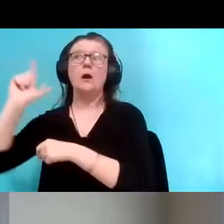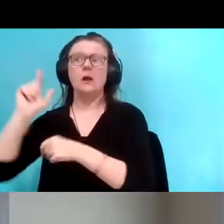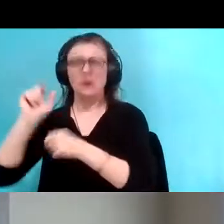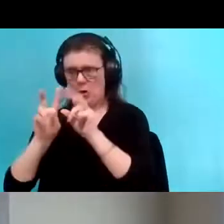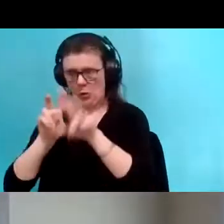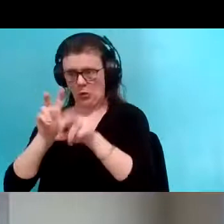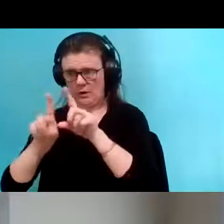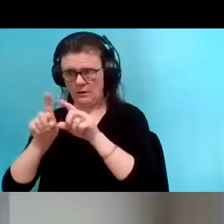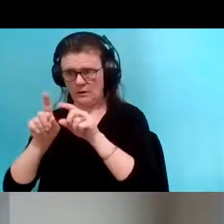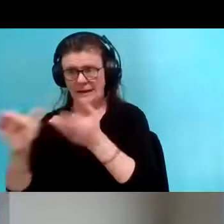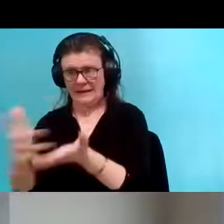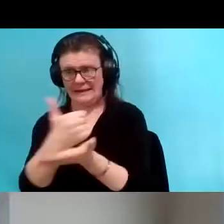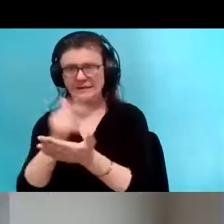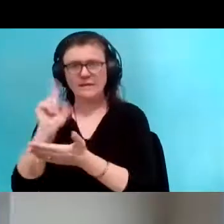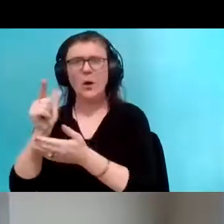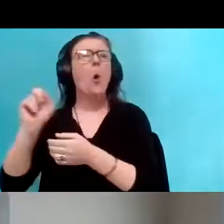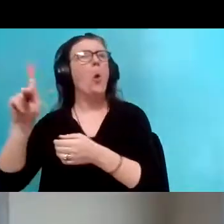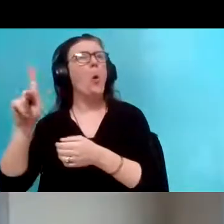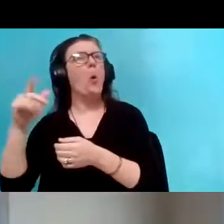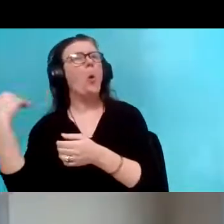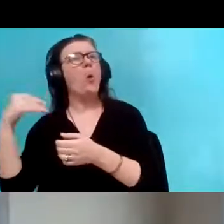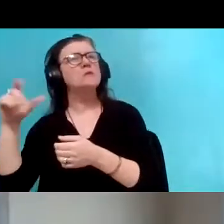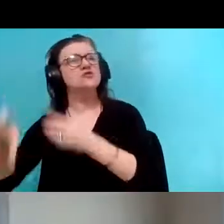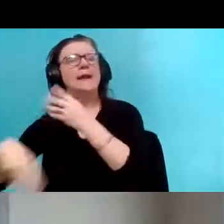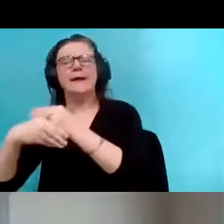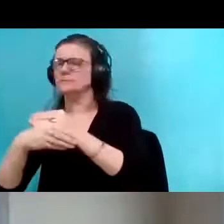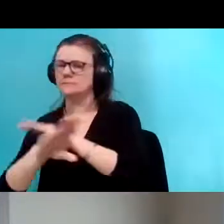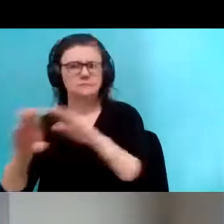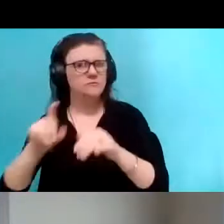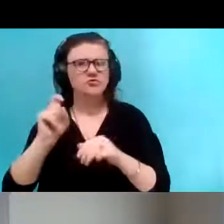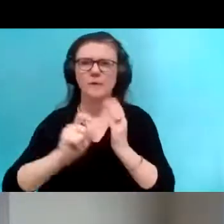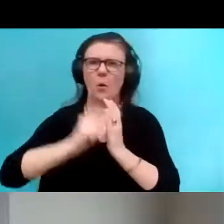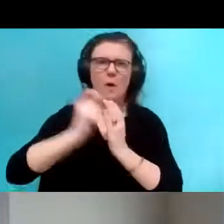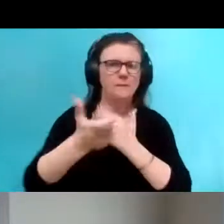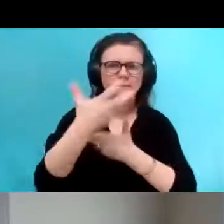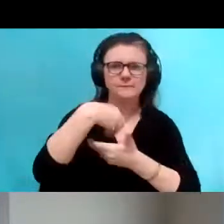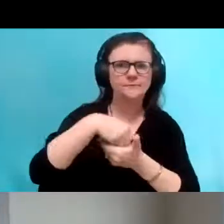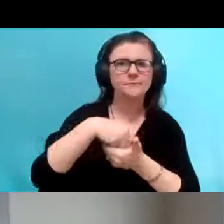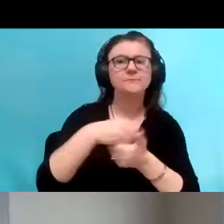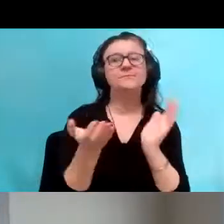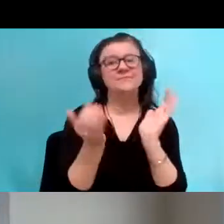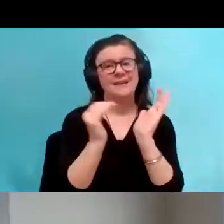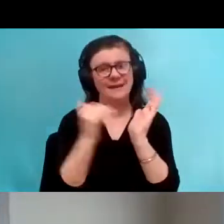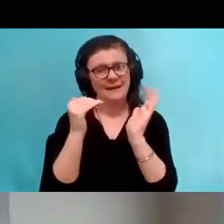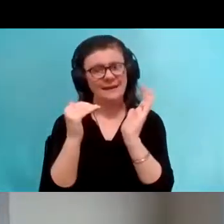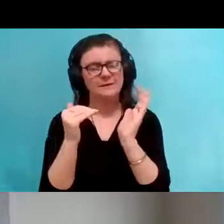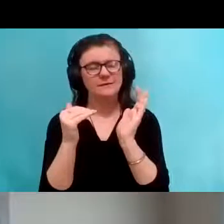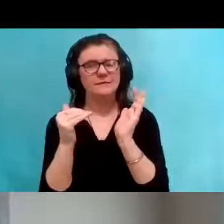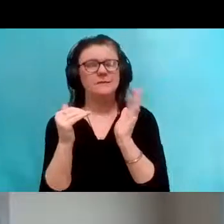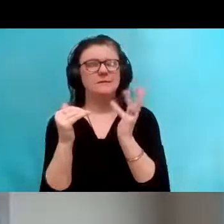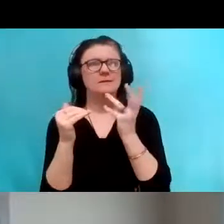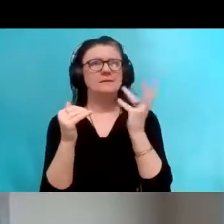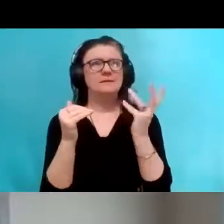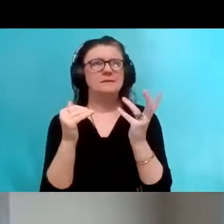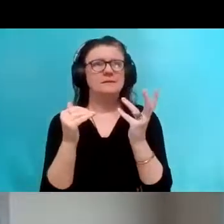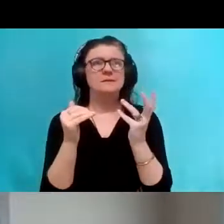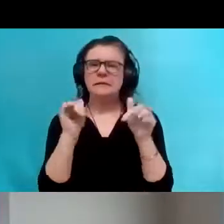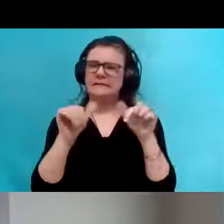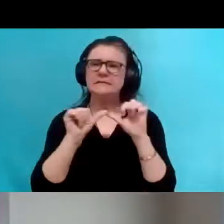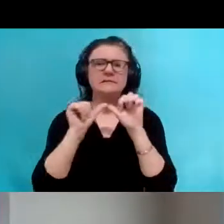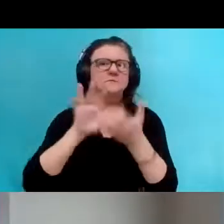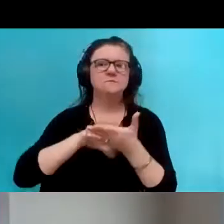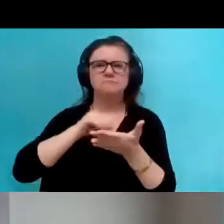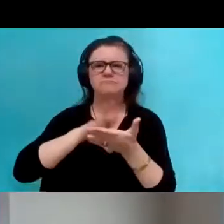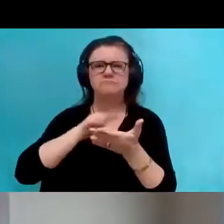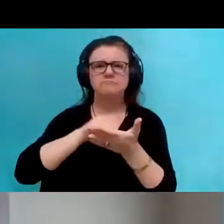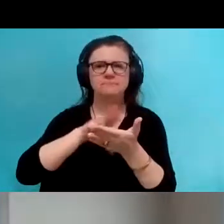case. But also, I think one key element that really, I think, again, is something that we've been learning about is it's not